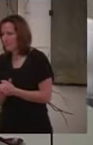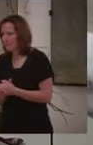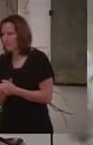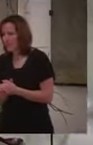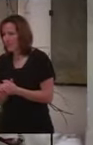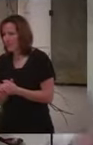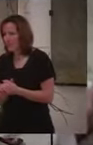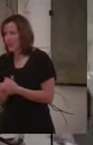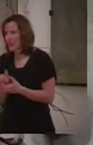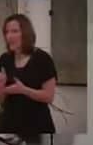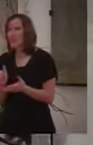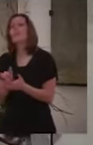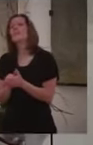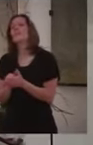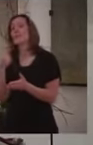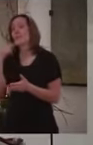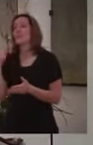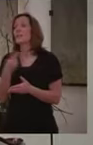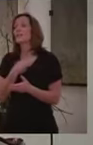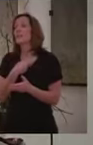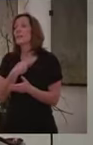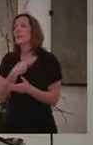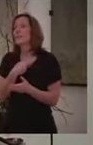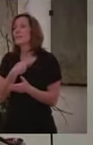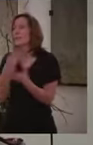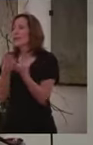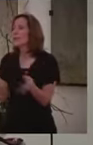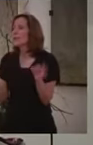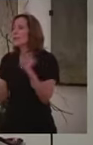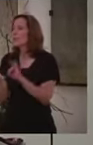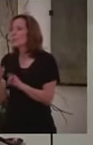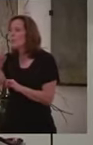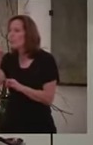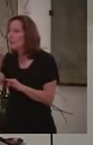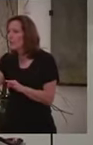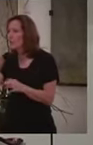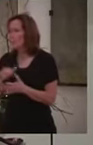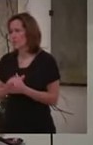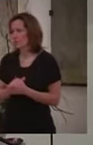I think that lays on us a really important question.